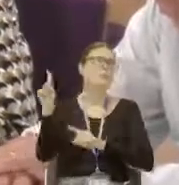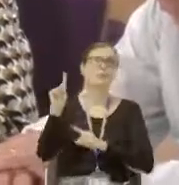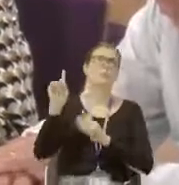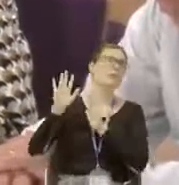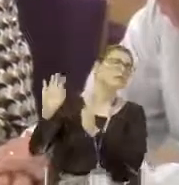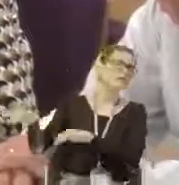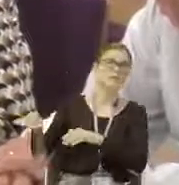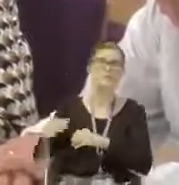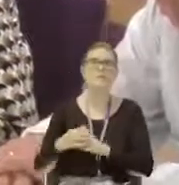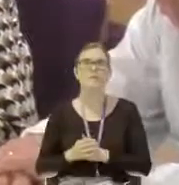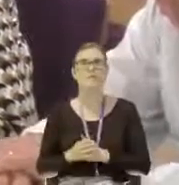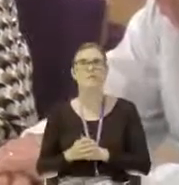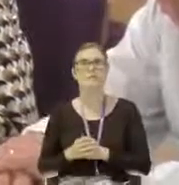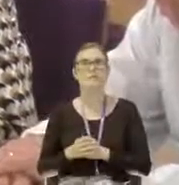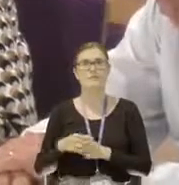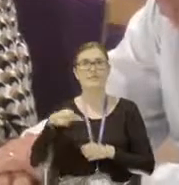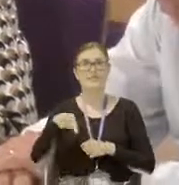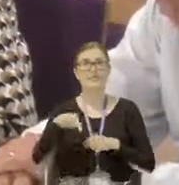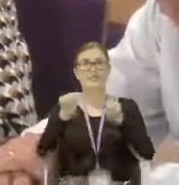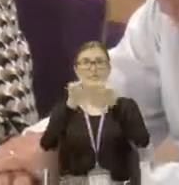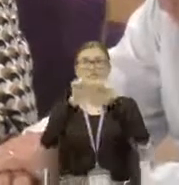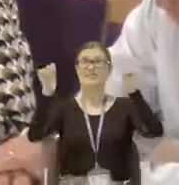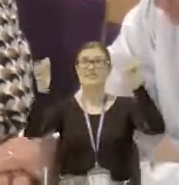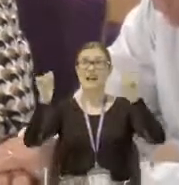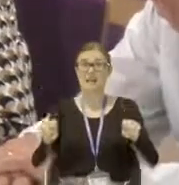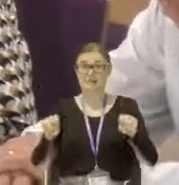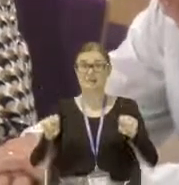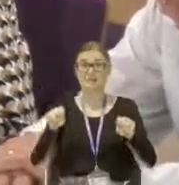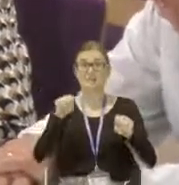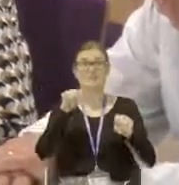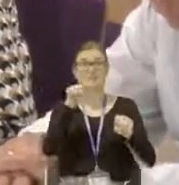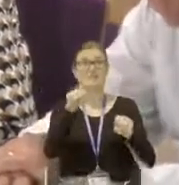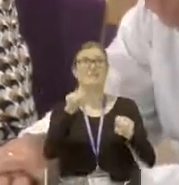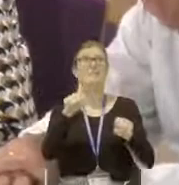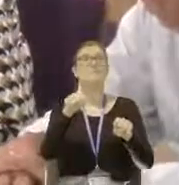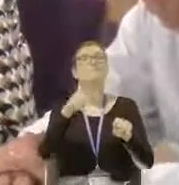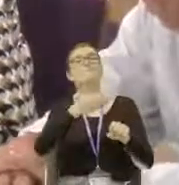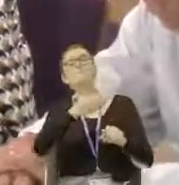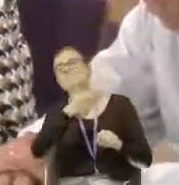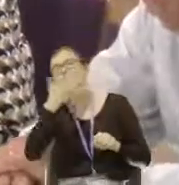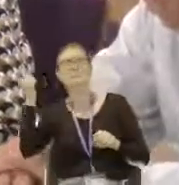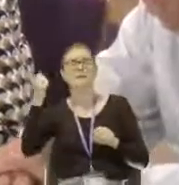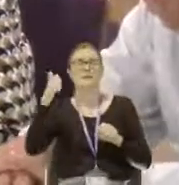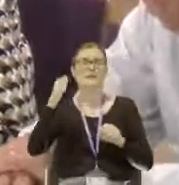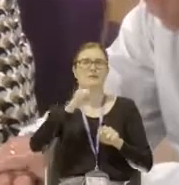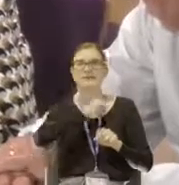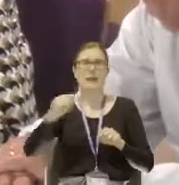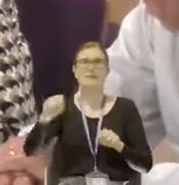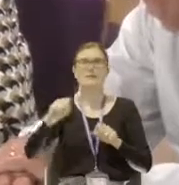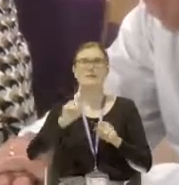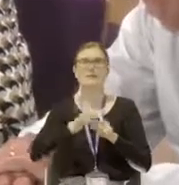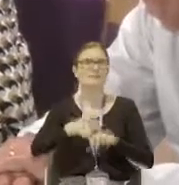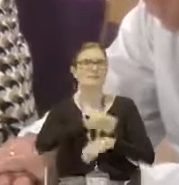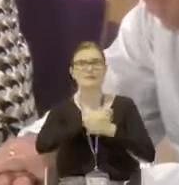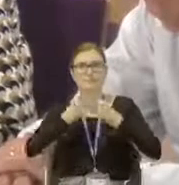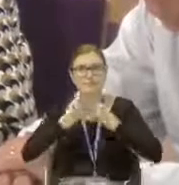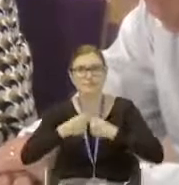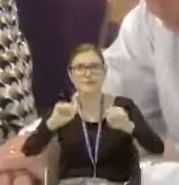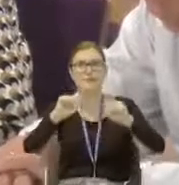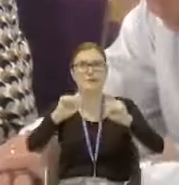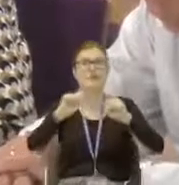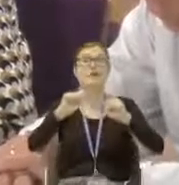in which local and regional governments are fully engaged by holding a permanent seat at